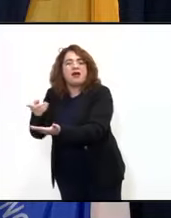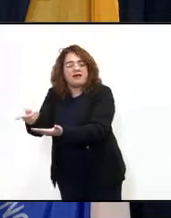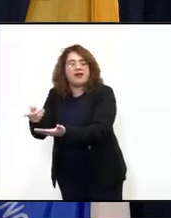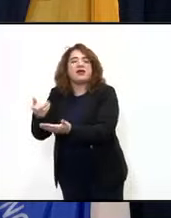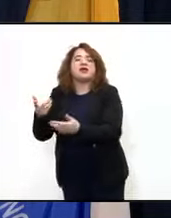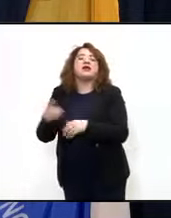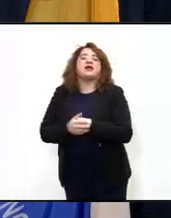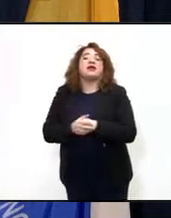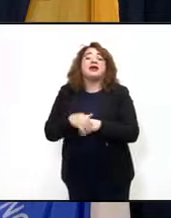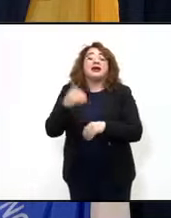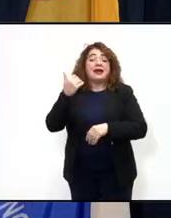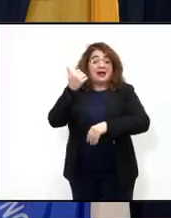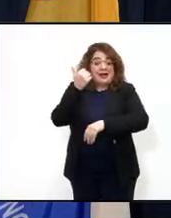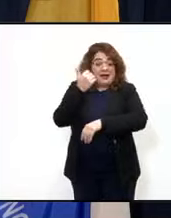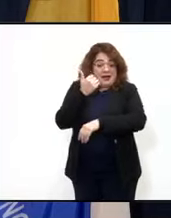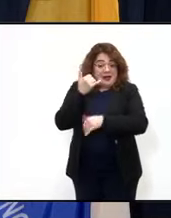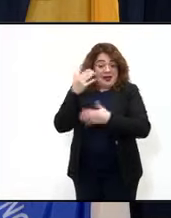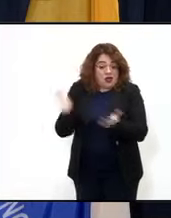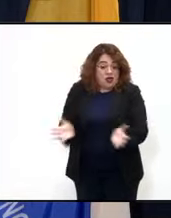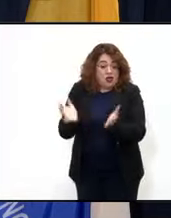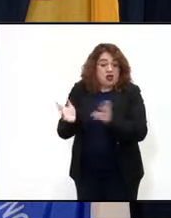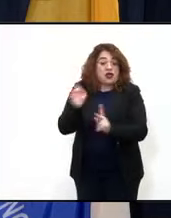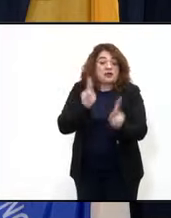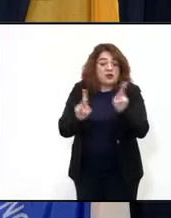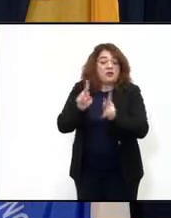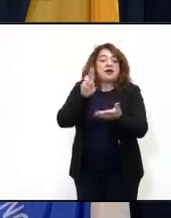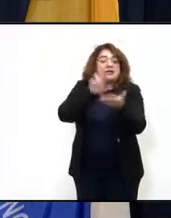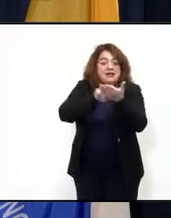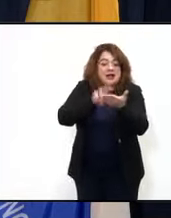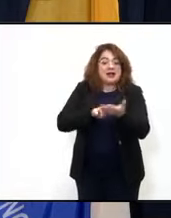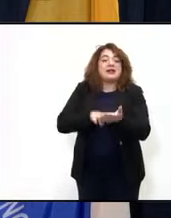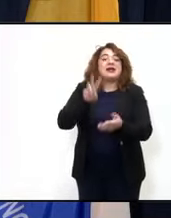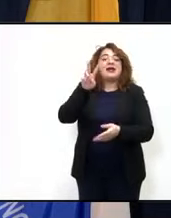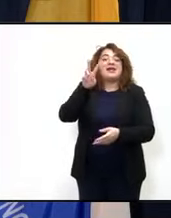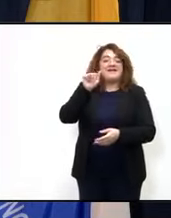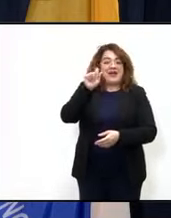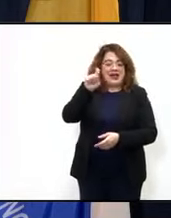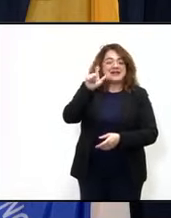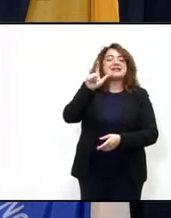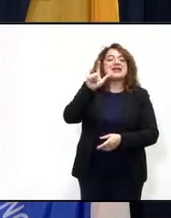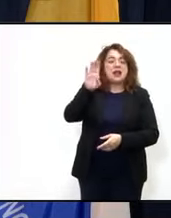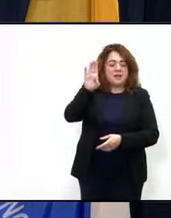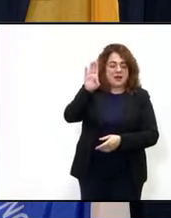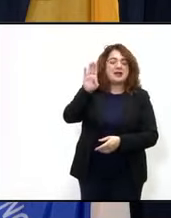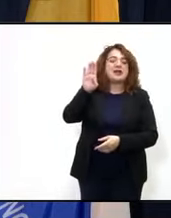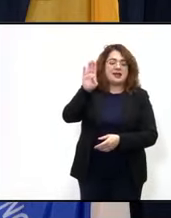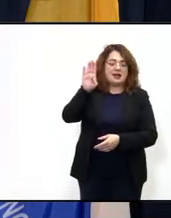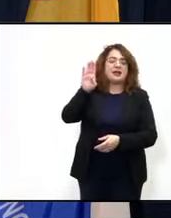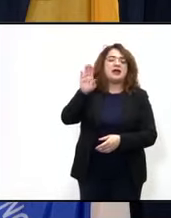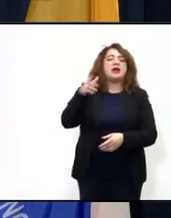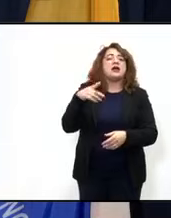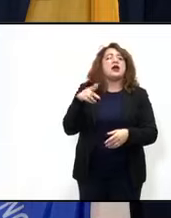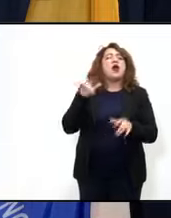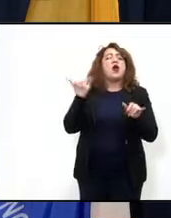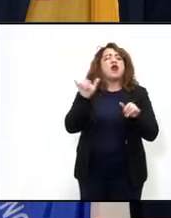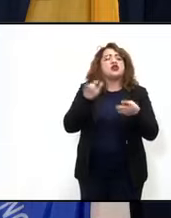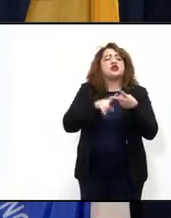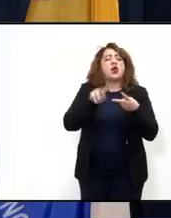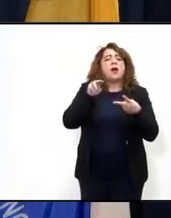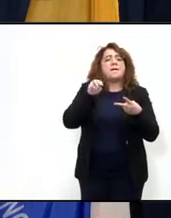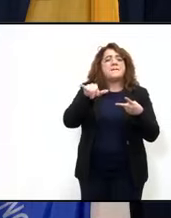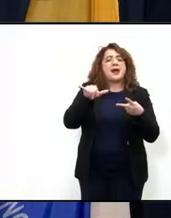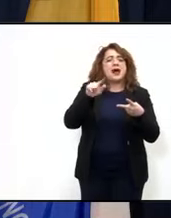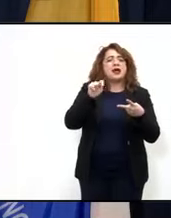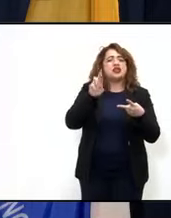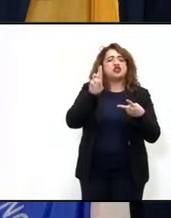haven't, if they're eligible especially, two, to check the state's MyTurn system. They're scheduling people from Long Beach every